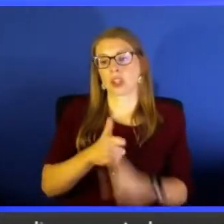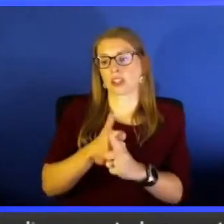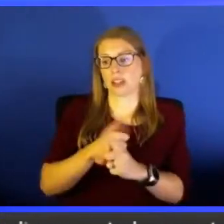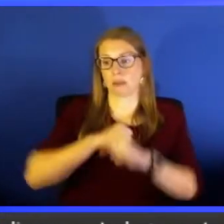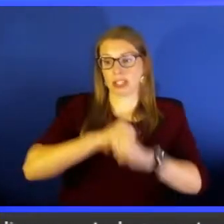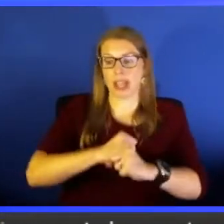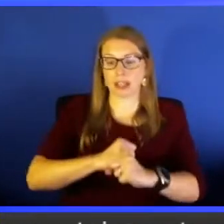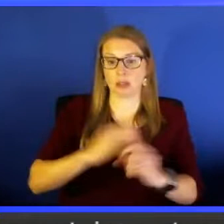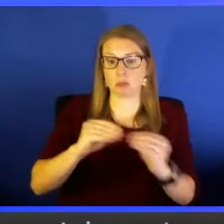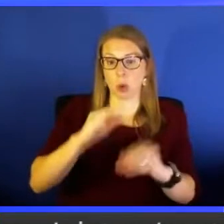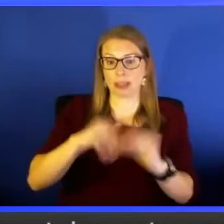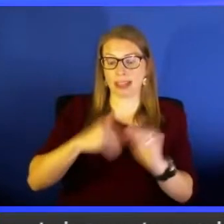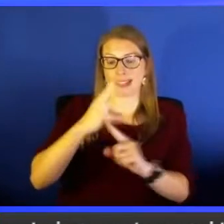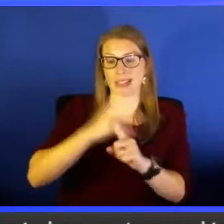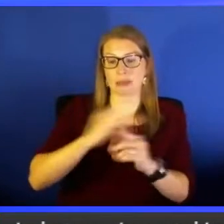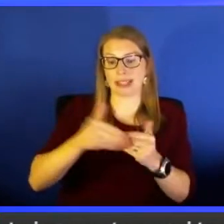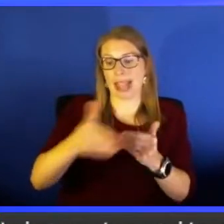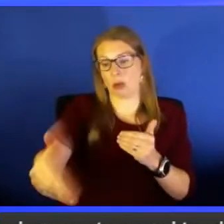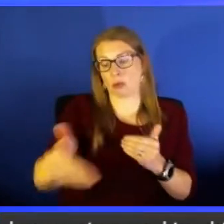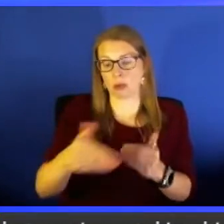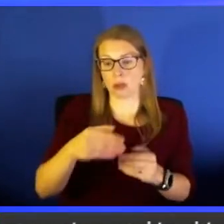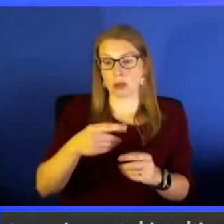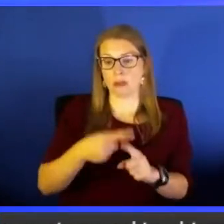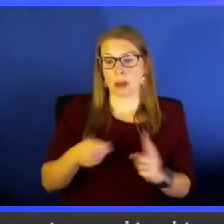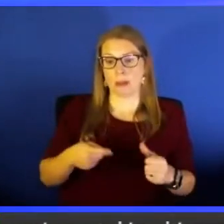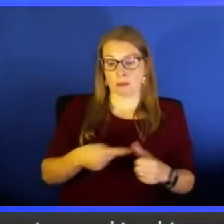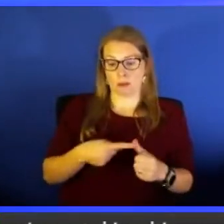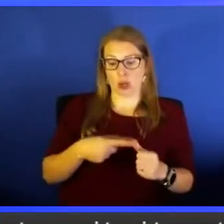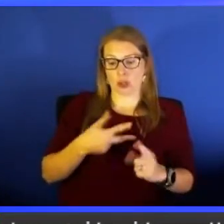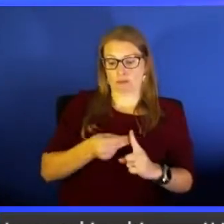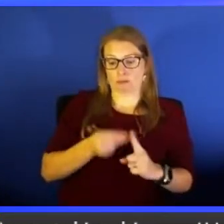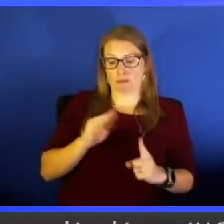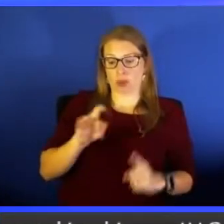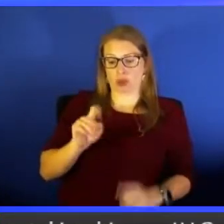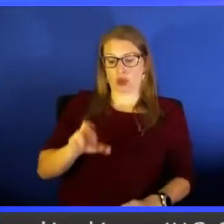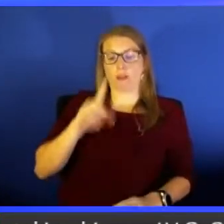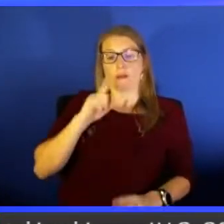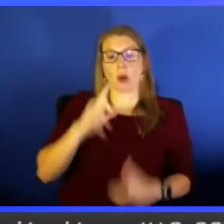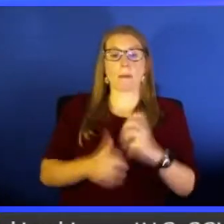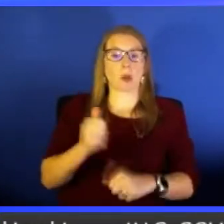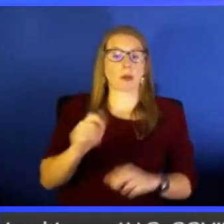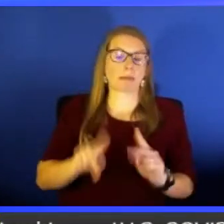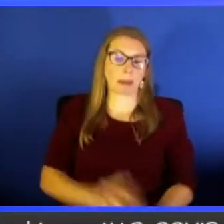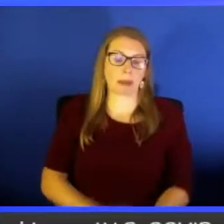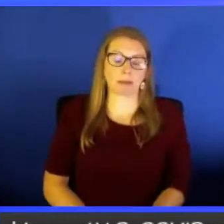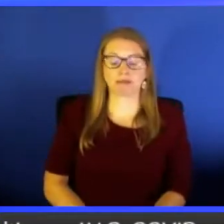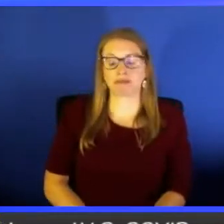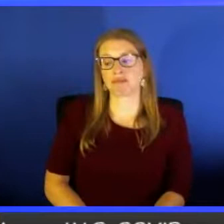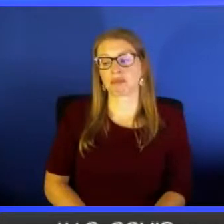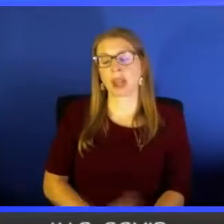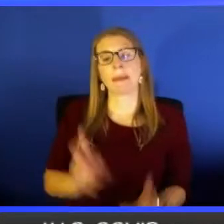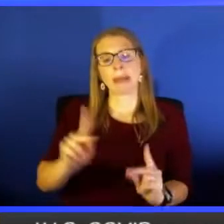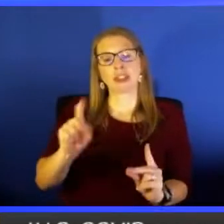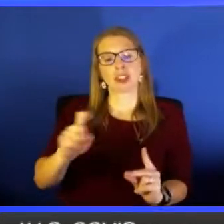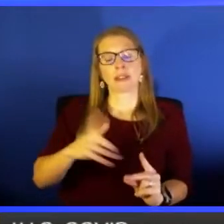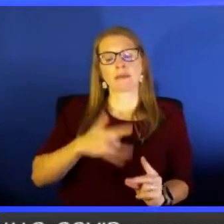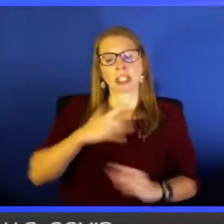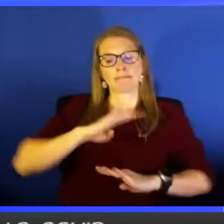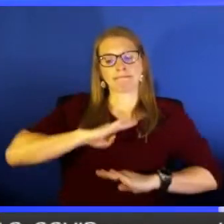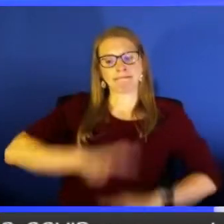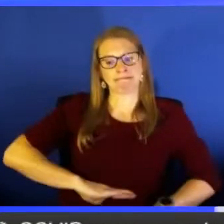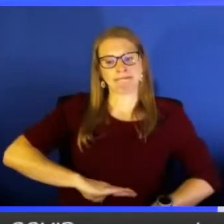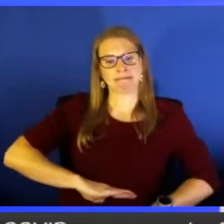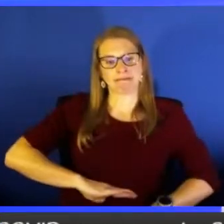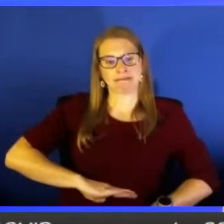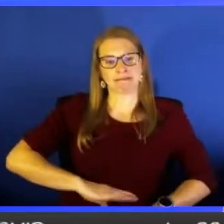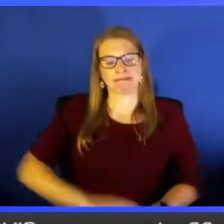last vaccine dose or that first booster for most people. So I think people should take comfort in that. Will we have to get